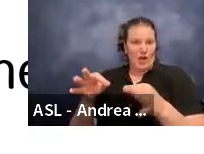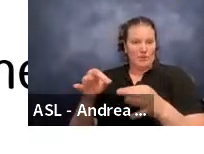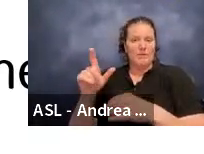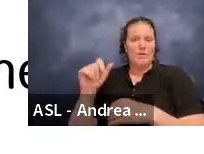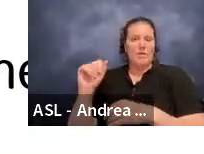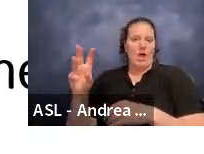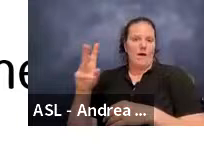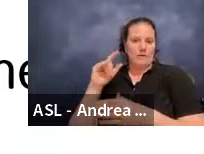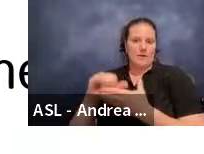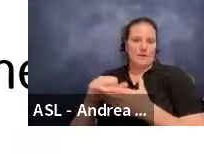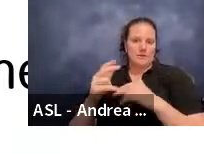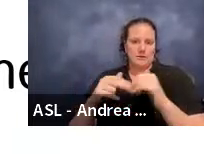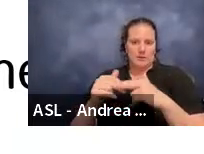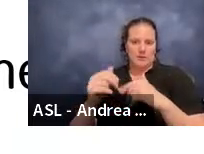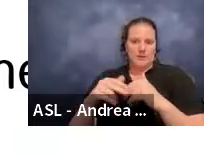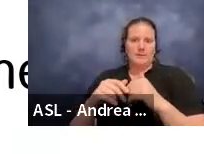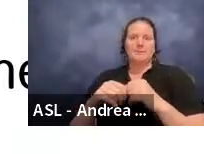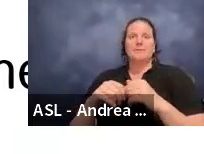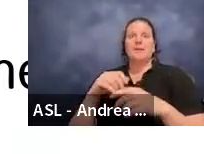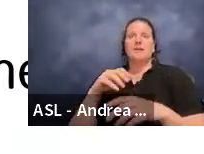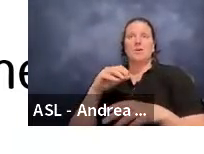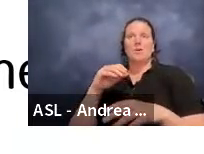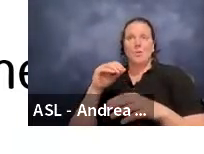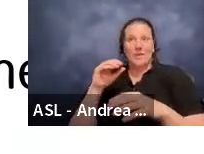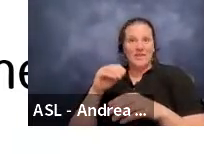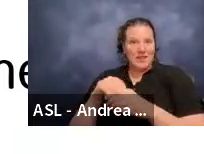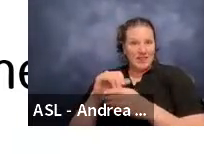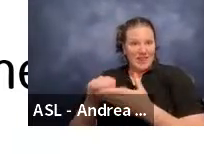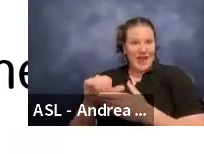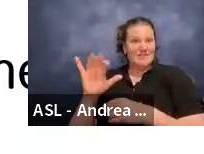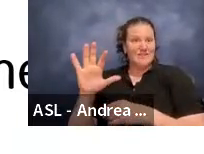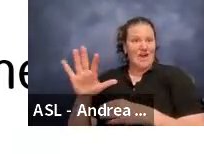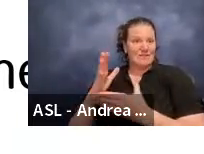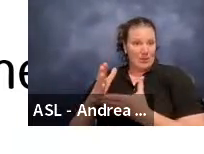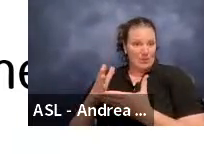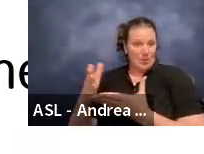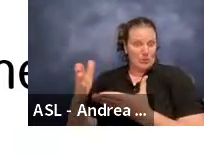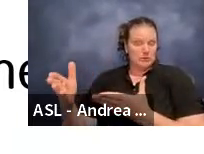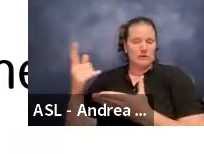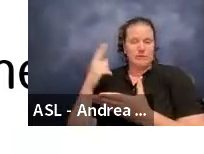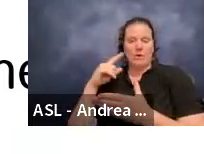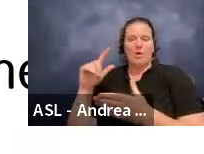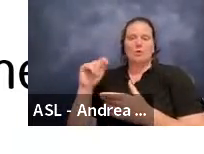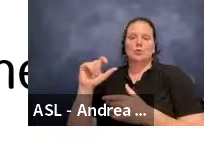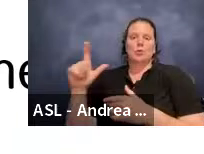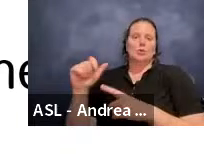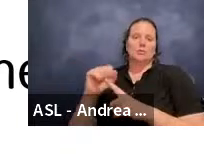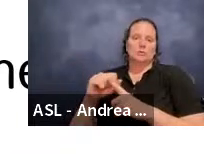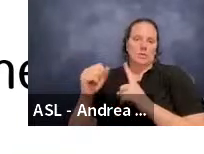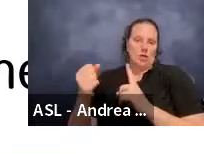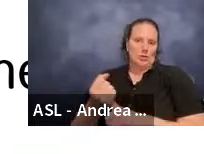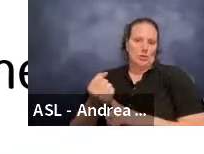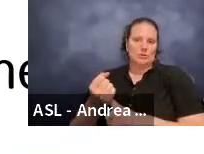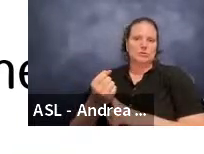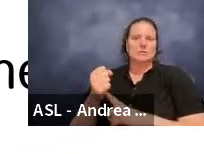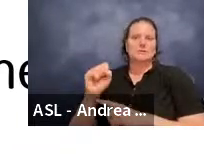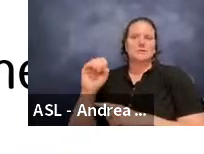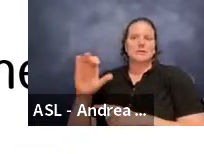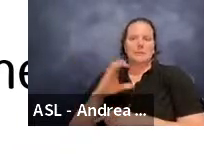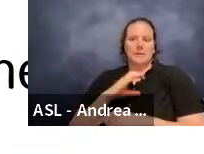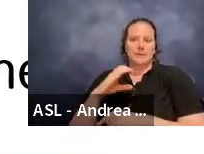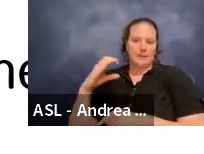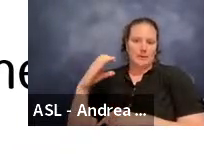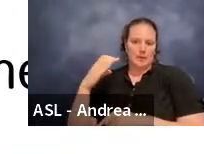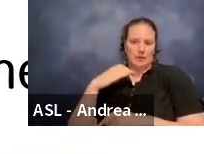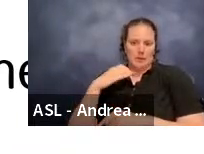this facility. Within that are the 5 components of the toll scenarios that the subcommittee